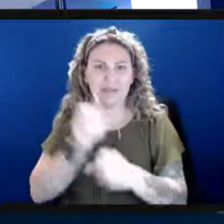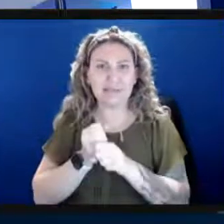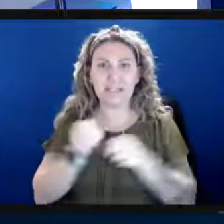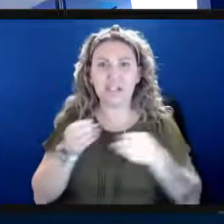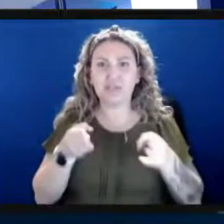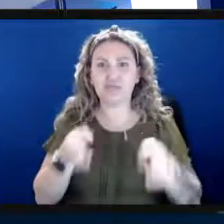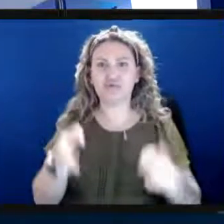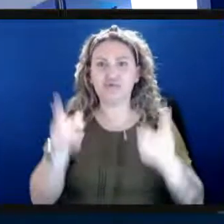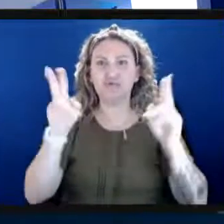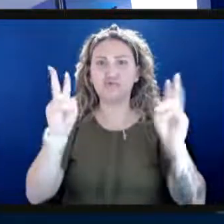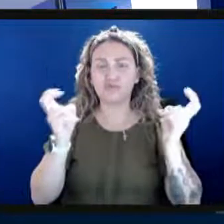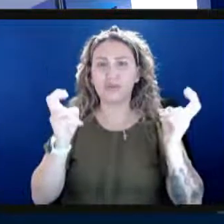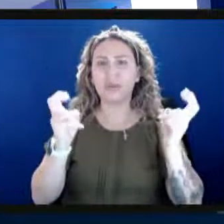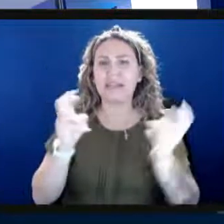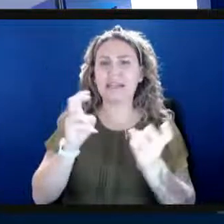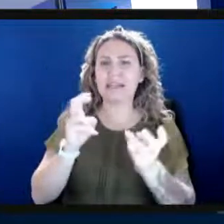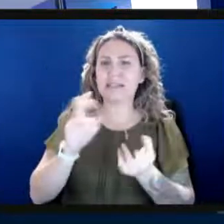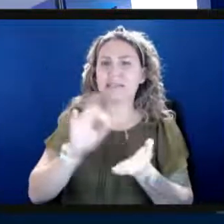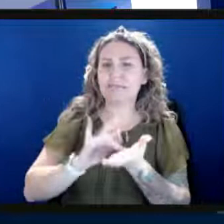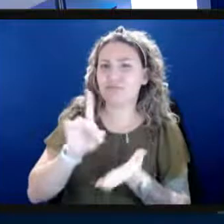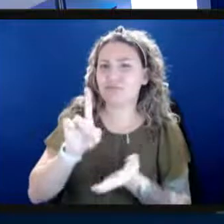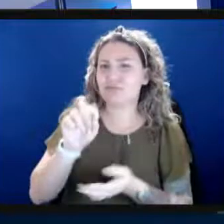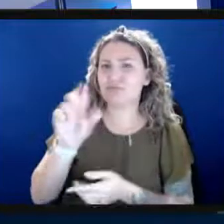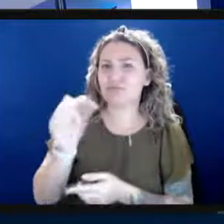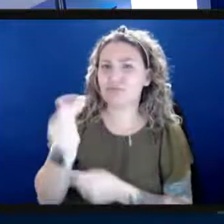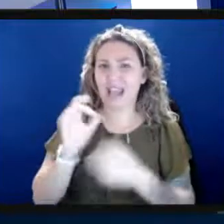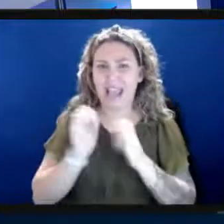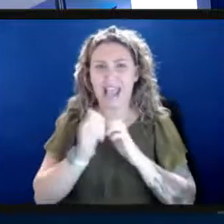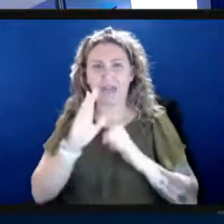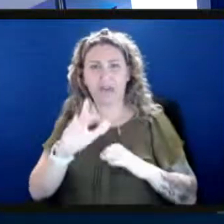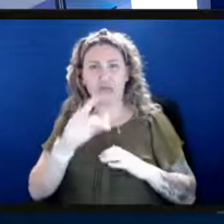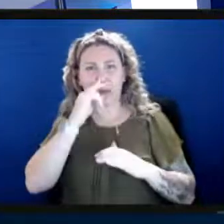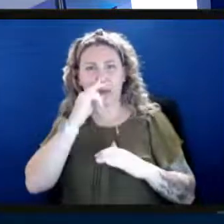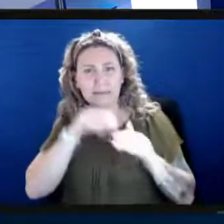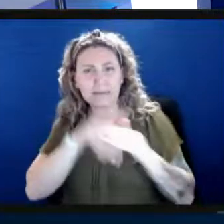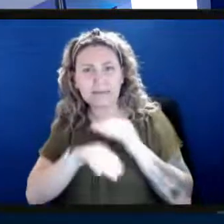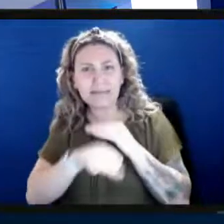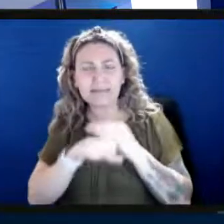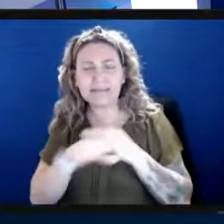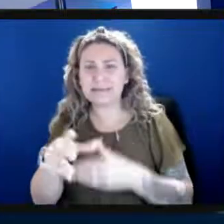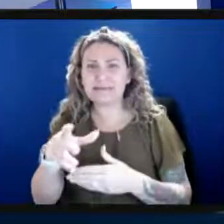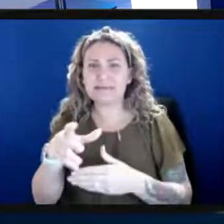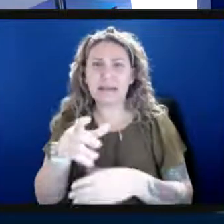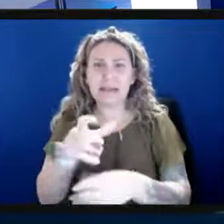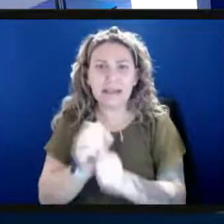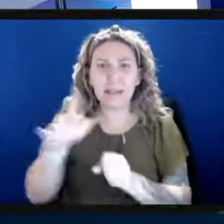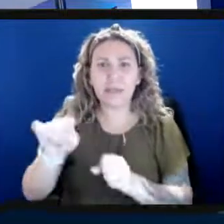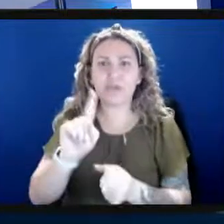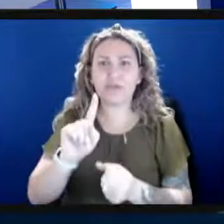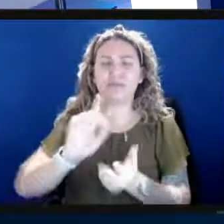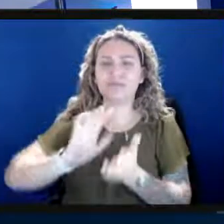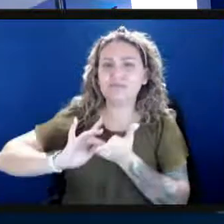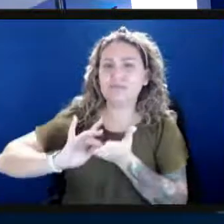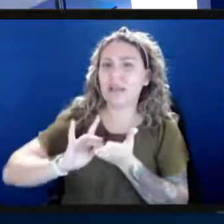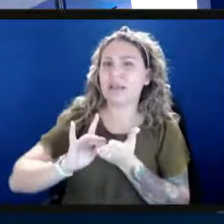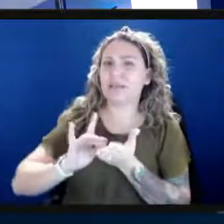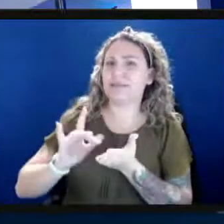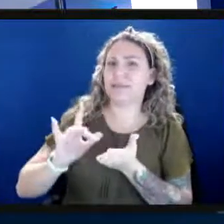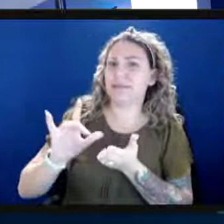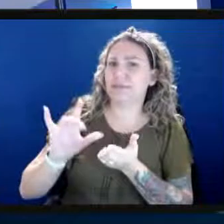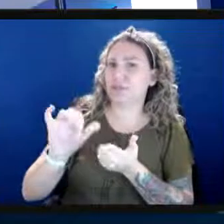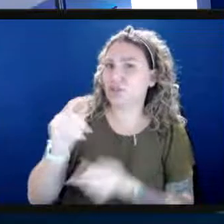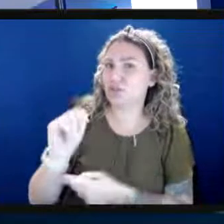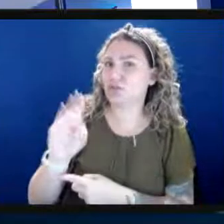parents need to know about how their kids are actually accessing these drugs? I know Sergeant Bakina talked about where these drugs are